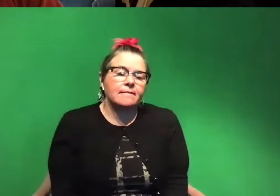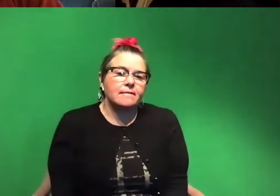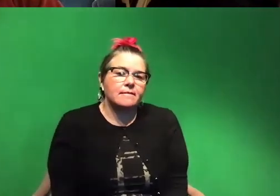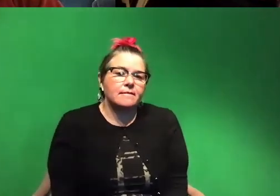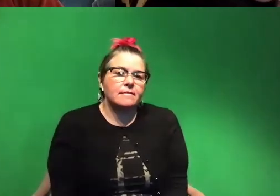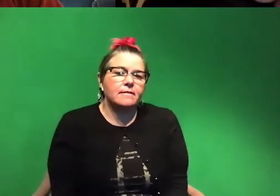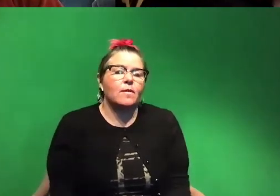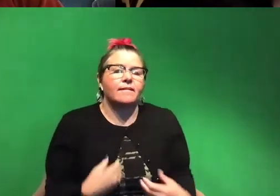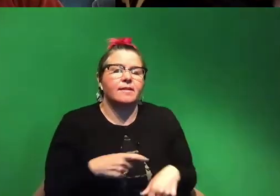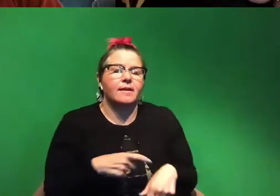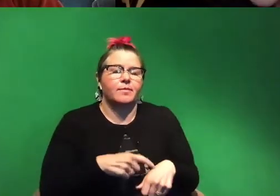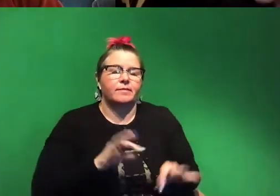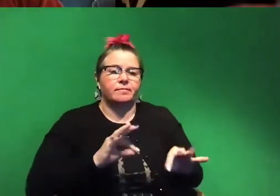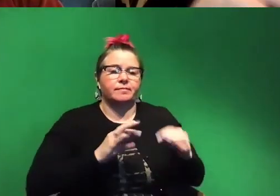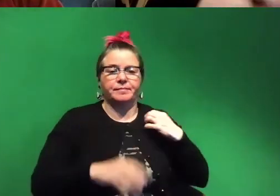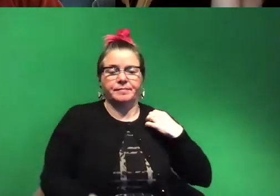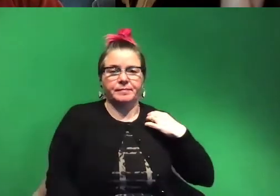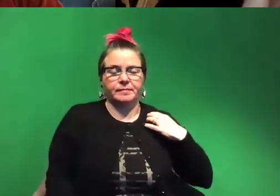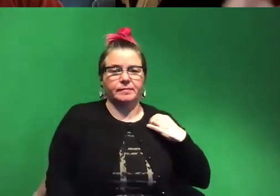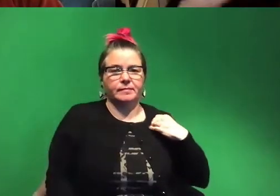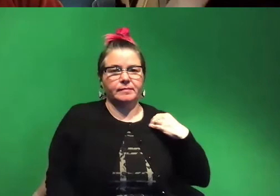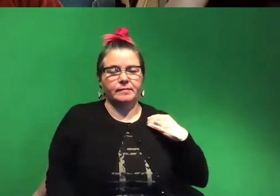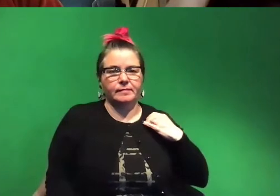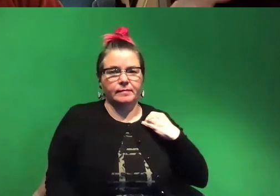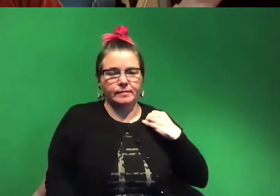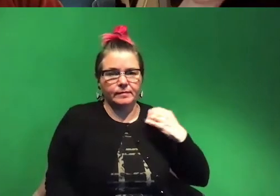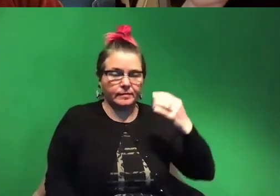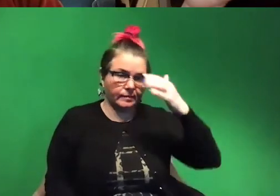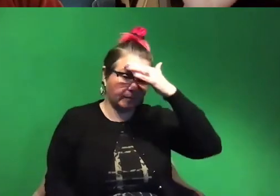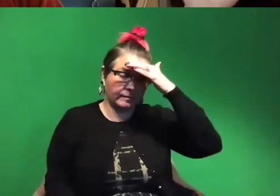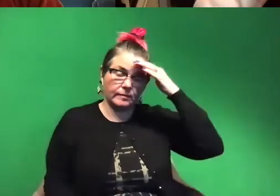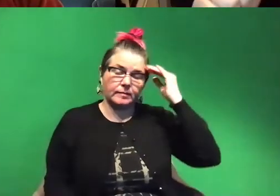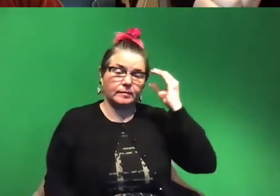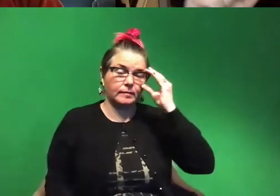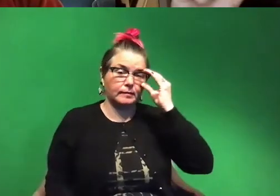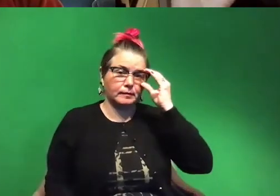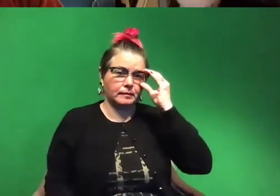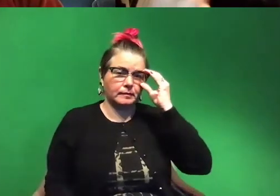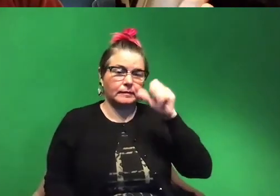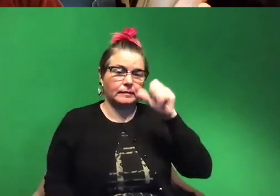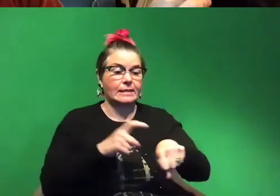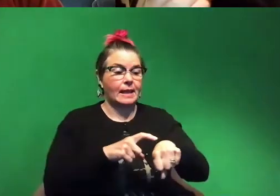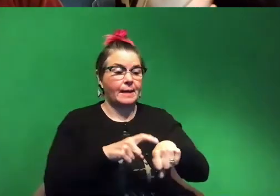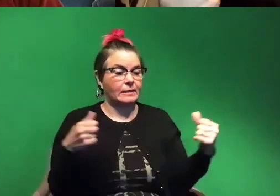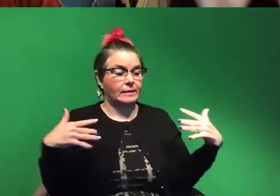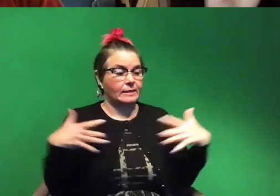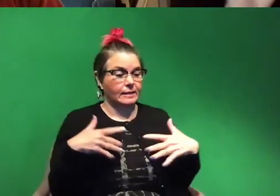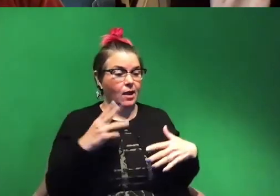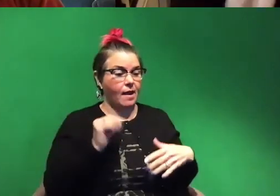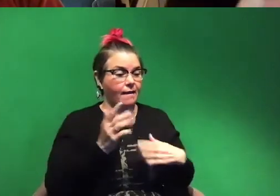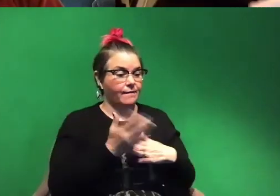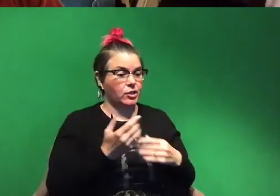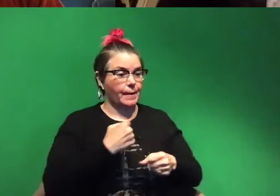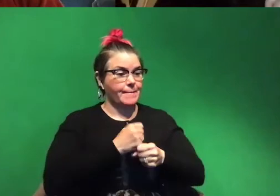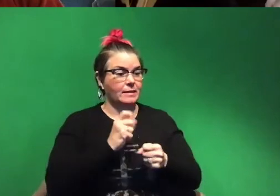time. How quickly is it between when you startle the hagfish and when it produces slime? Like, what's